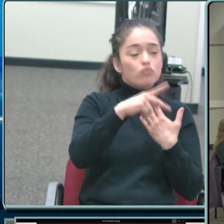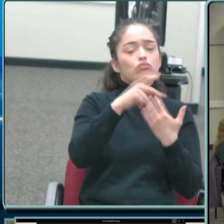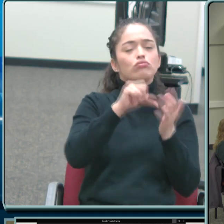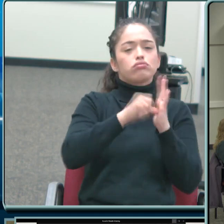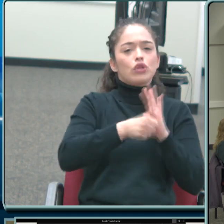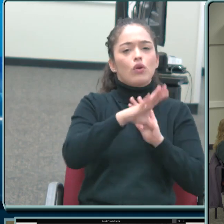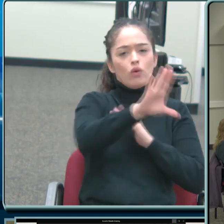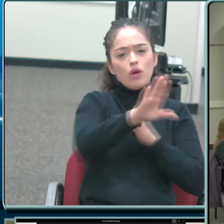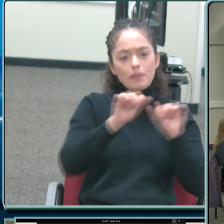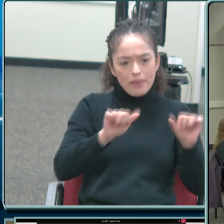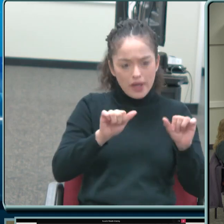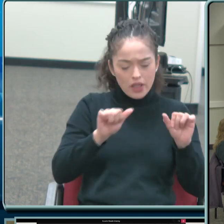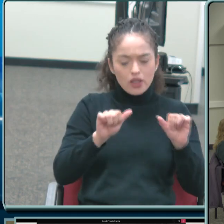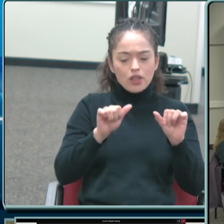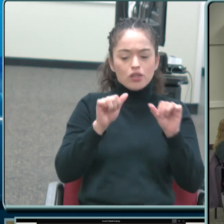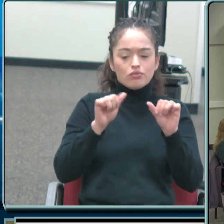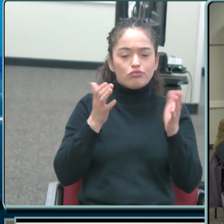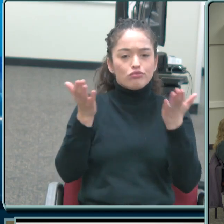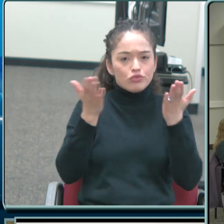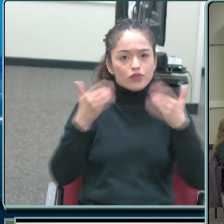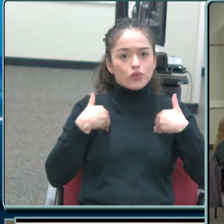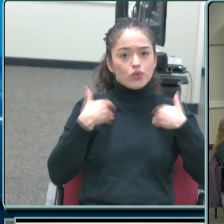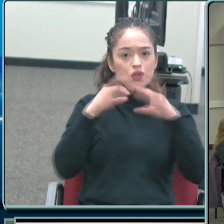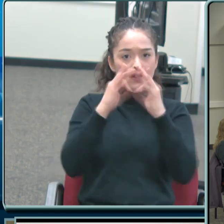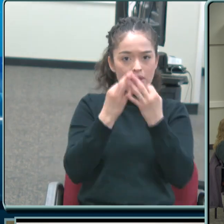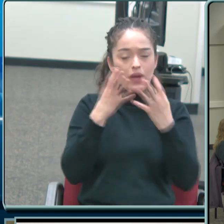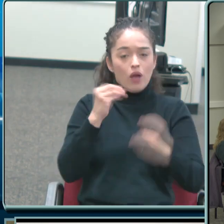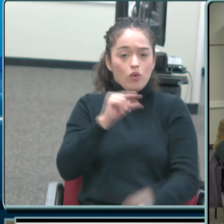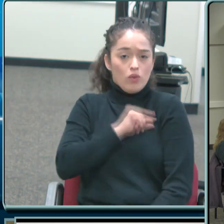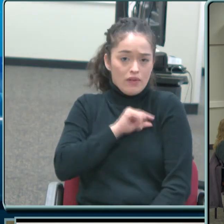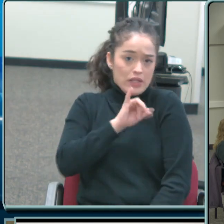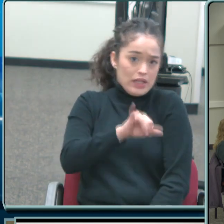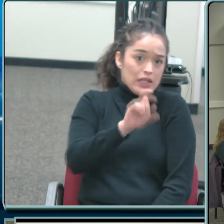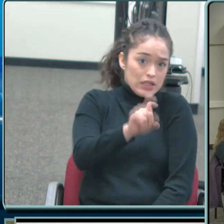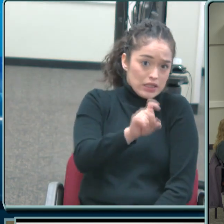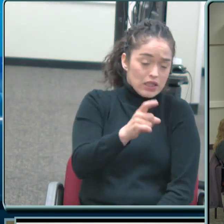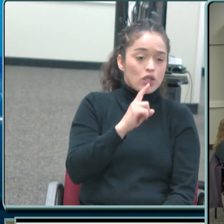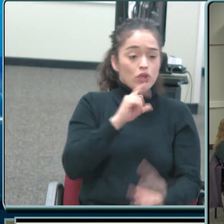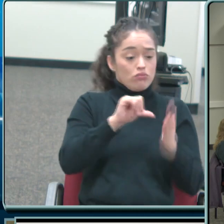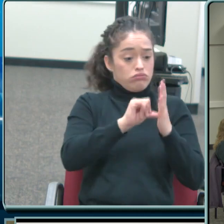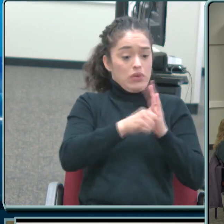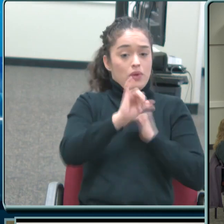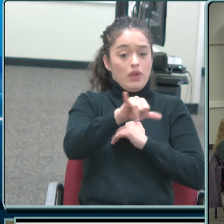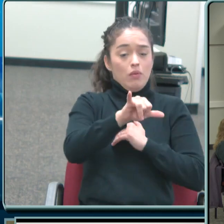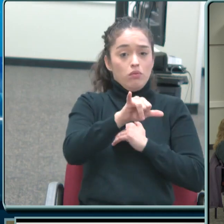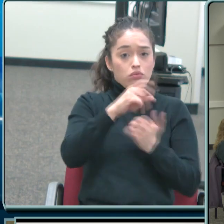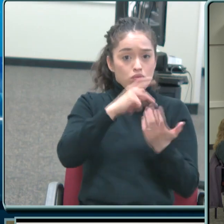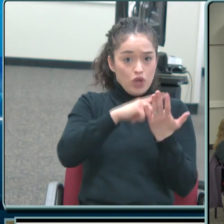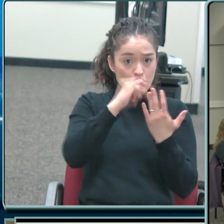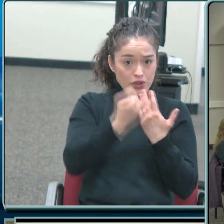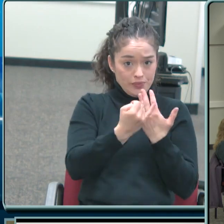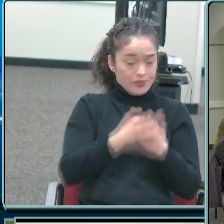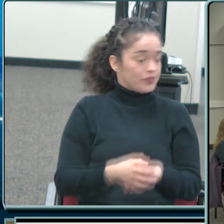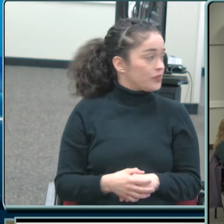their ability to serve youth and families and meet those needs. By implementing this project